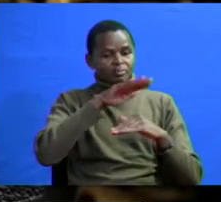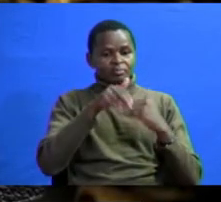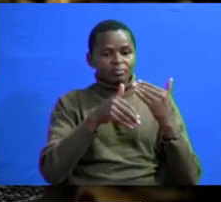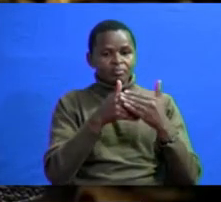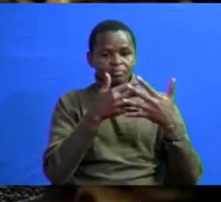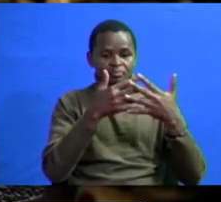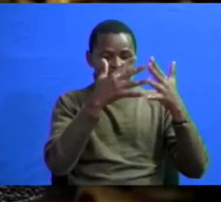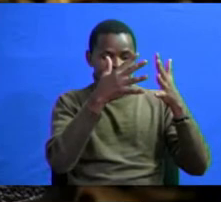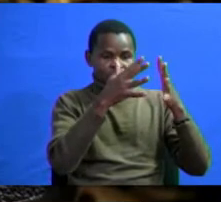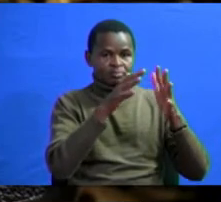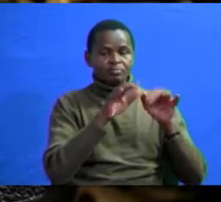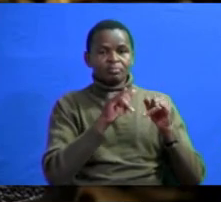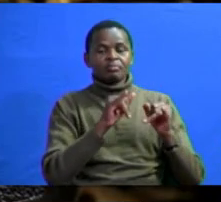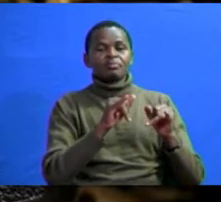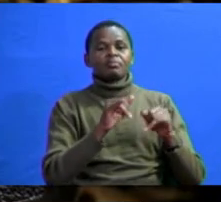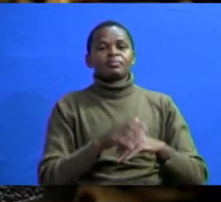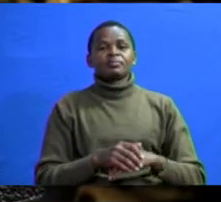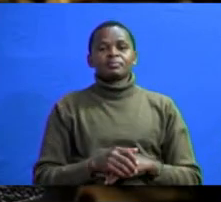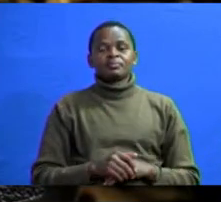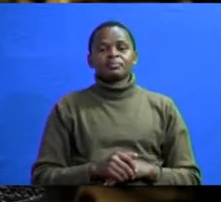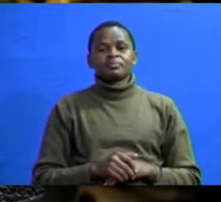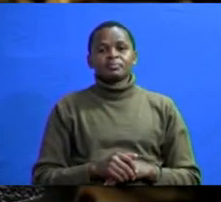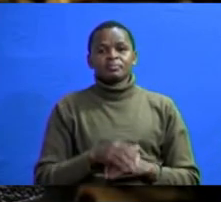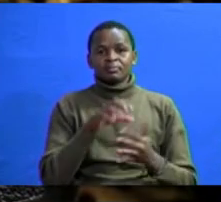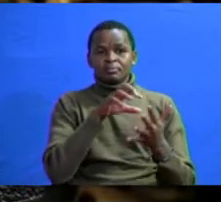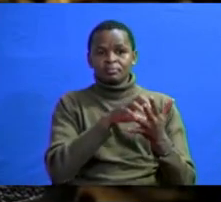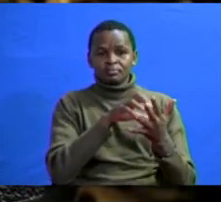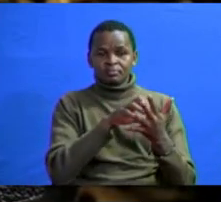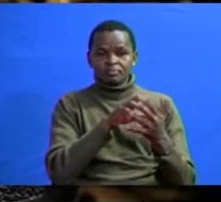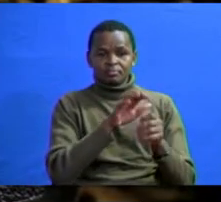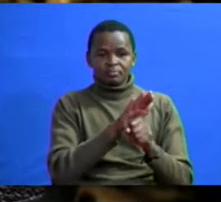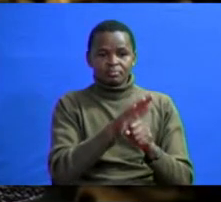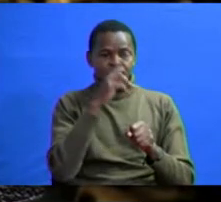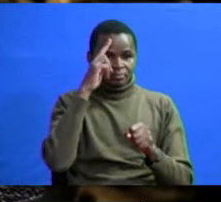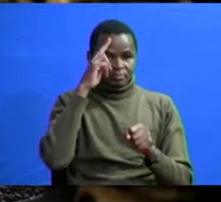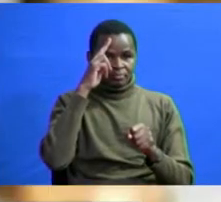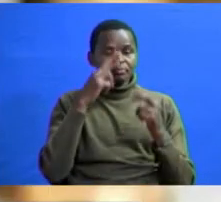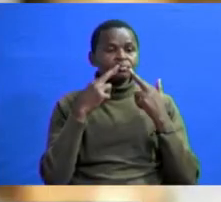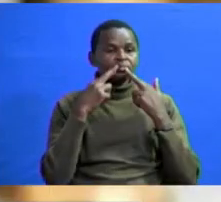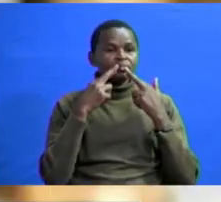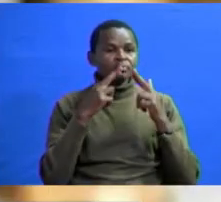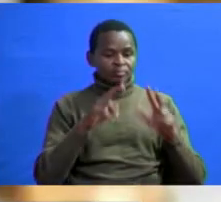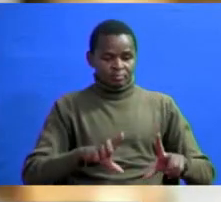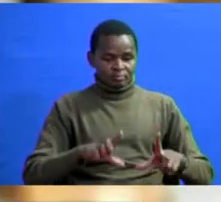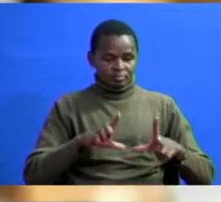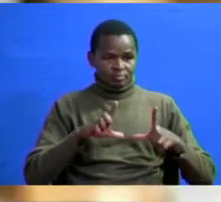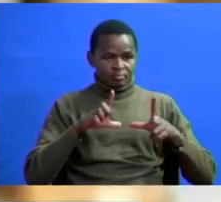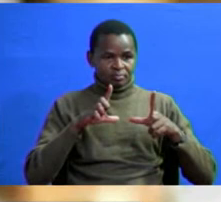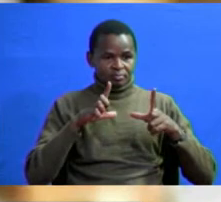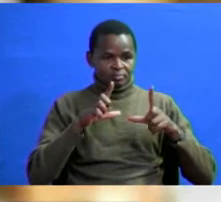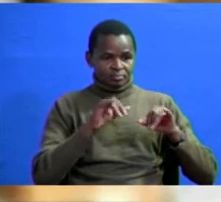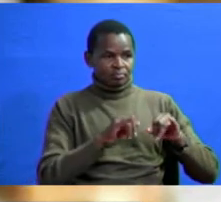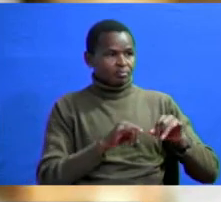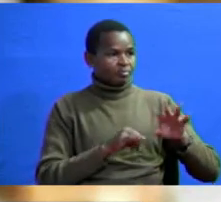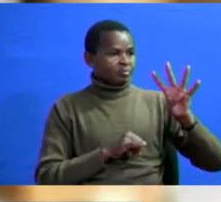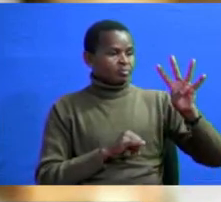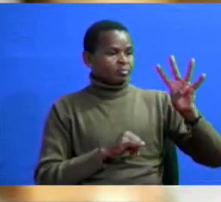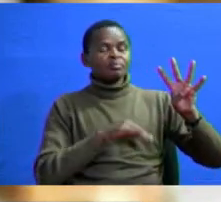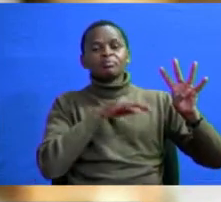prisoners in custody. The escalating situation forced the police to respond with live ammunition, leaving four